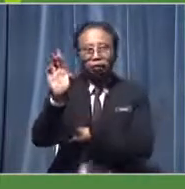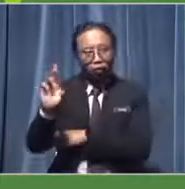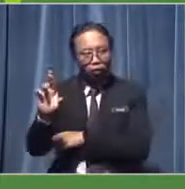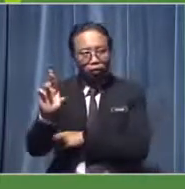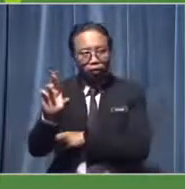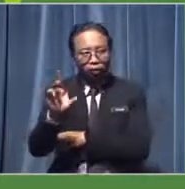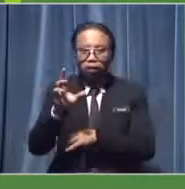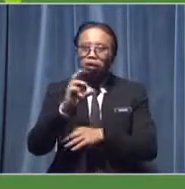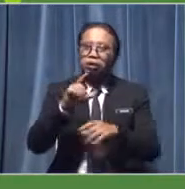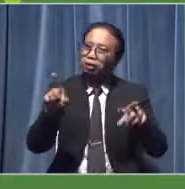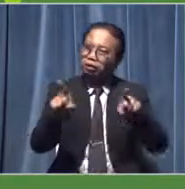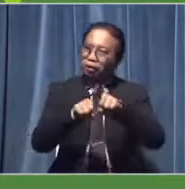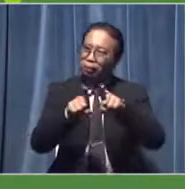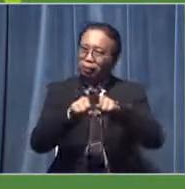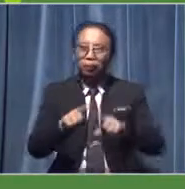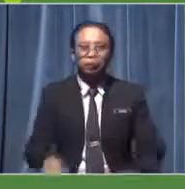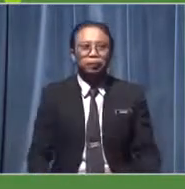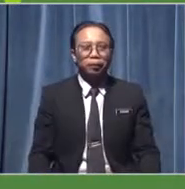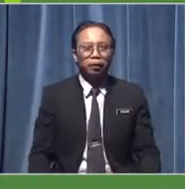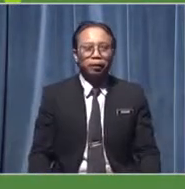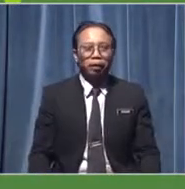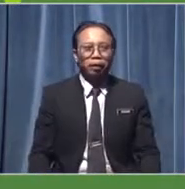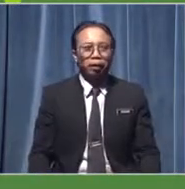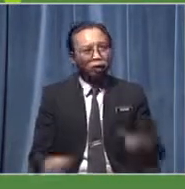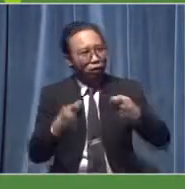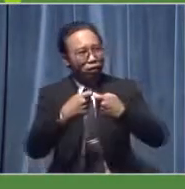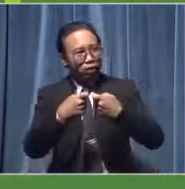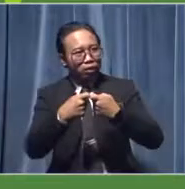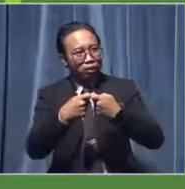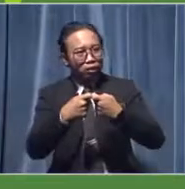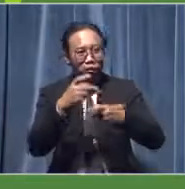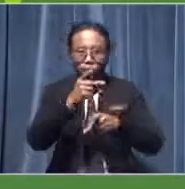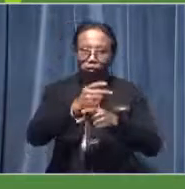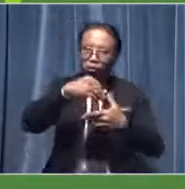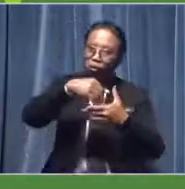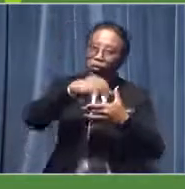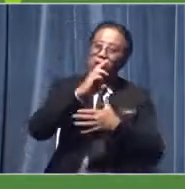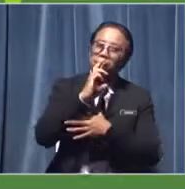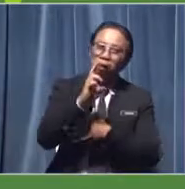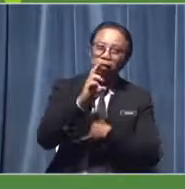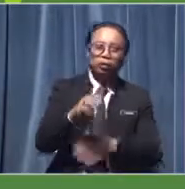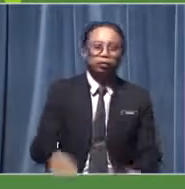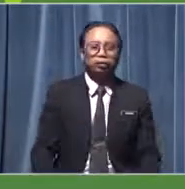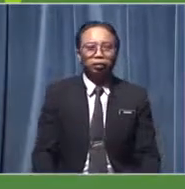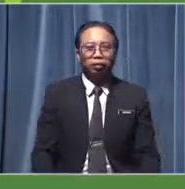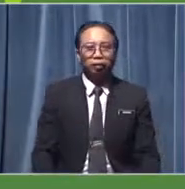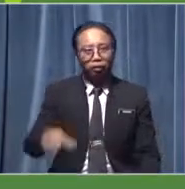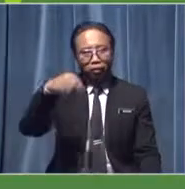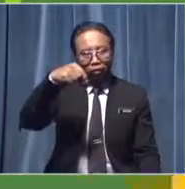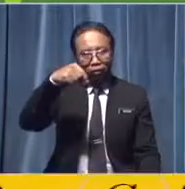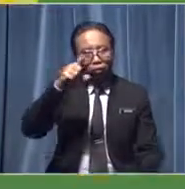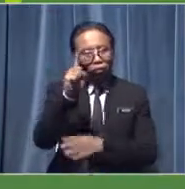Hence, the charges stored in the capacitors are Q1